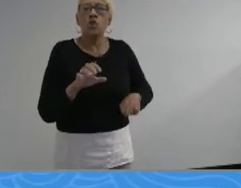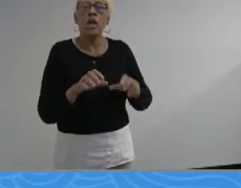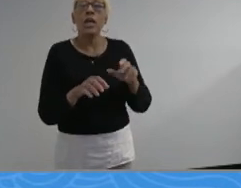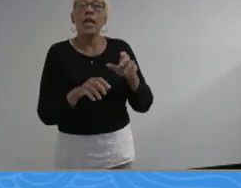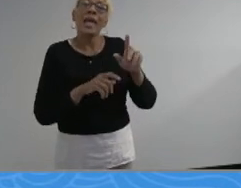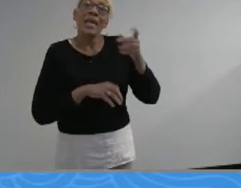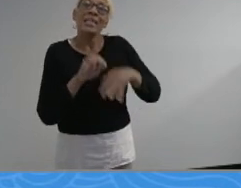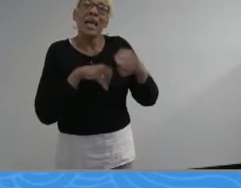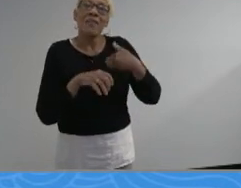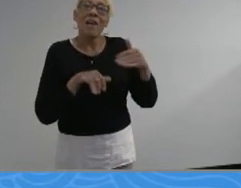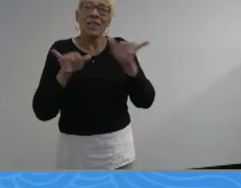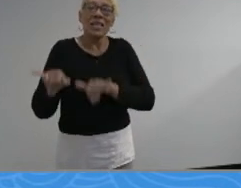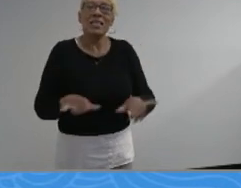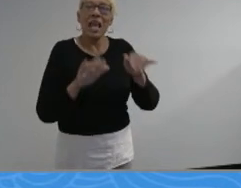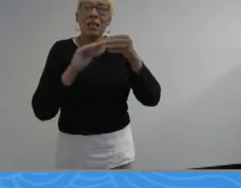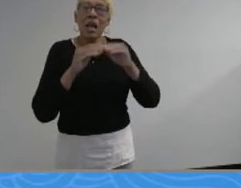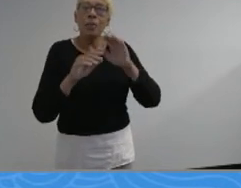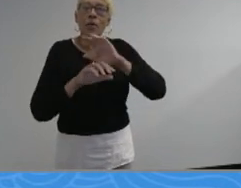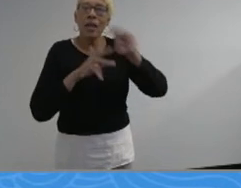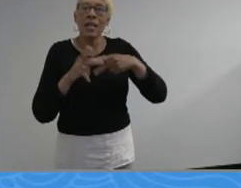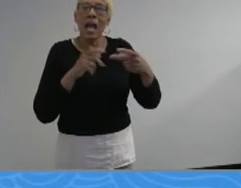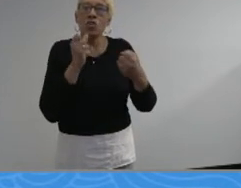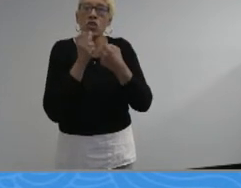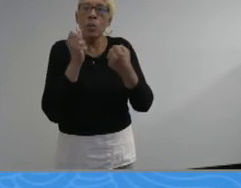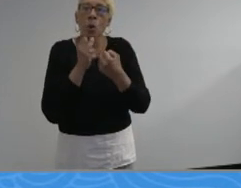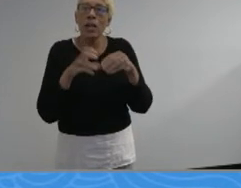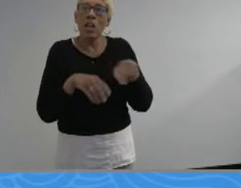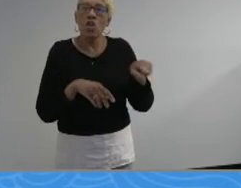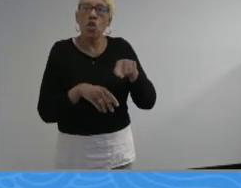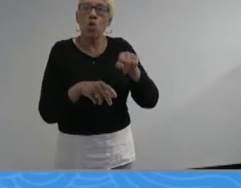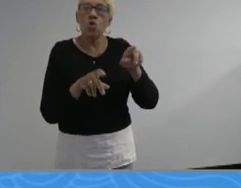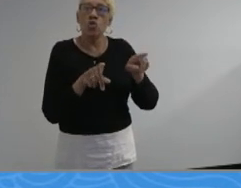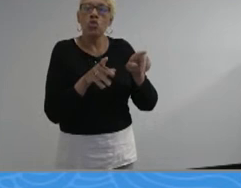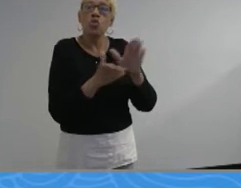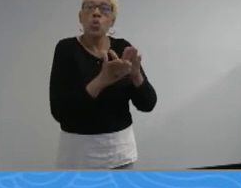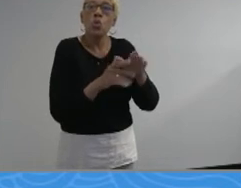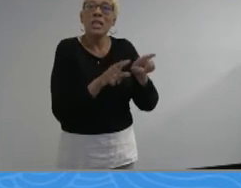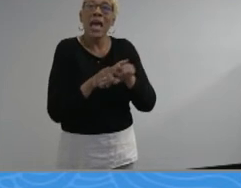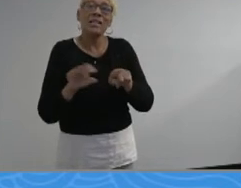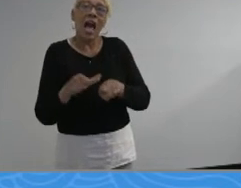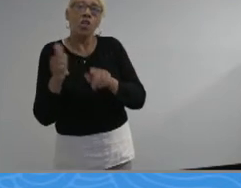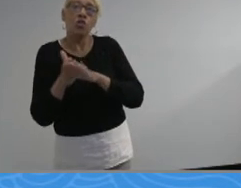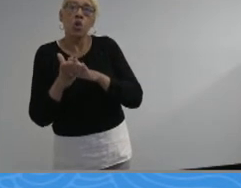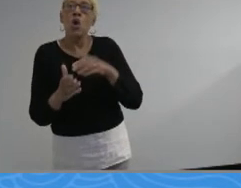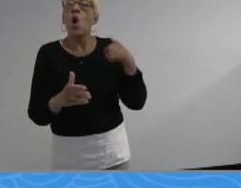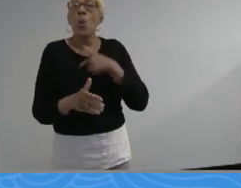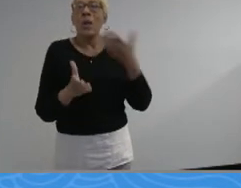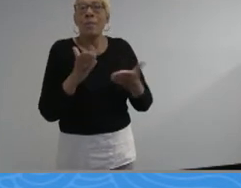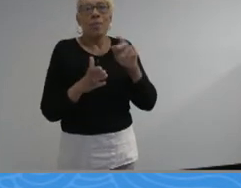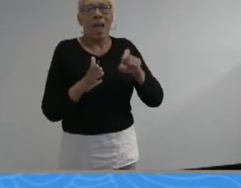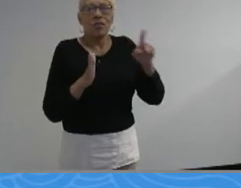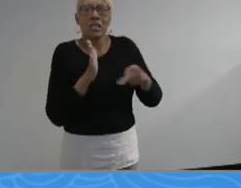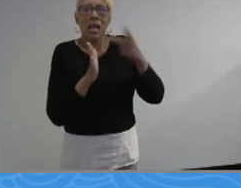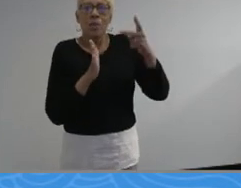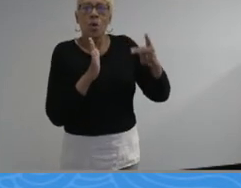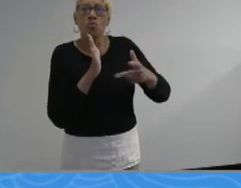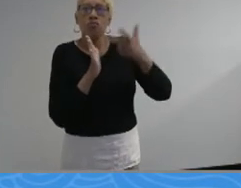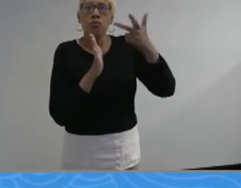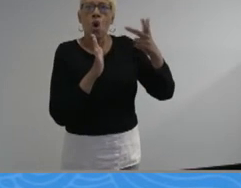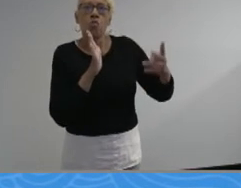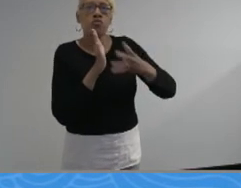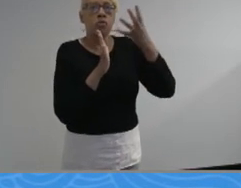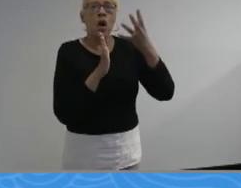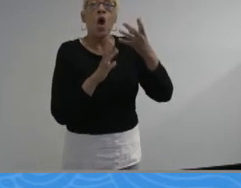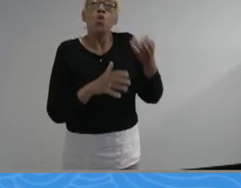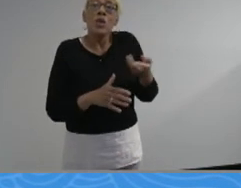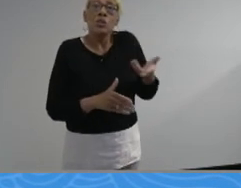just the same number of kinds of support persons in those schools as we put in other schools, we may have to double, triple, quadruple down on our